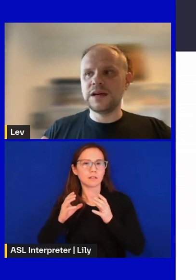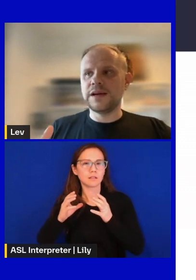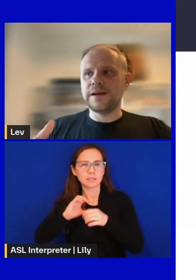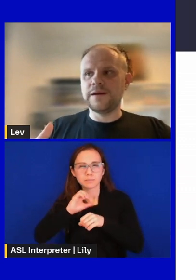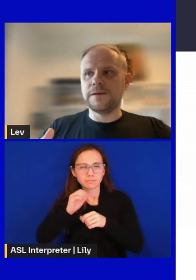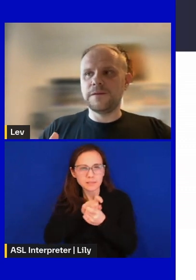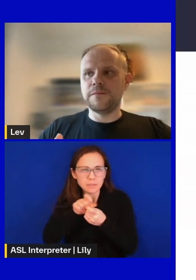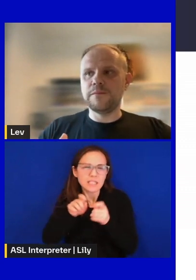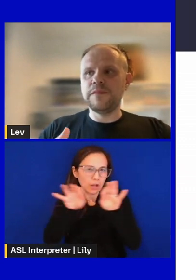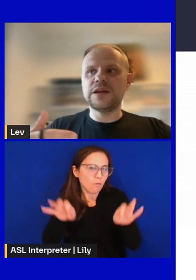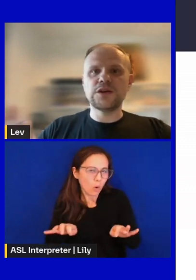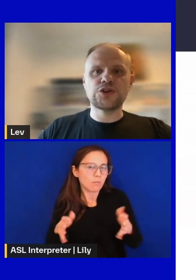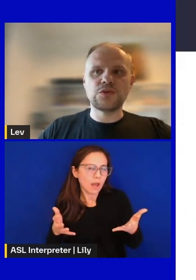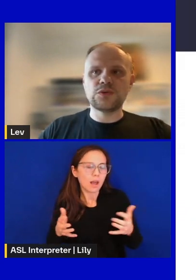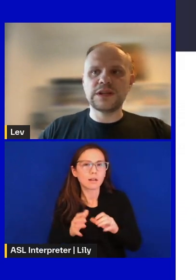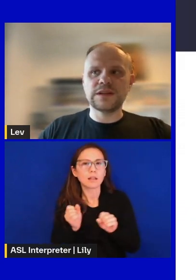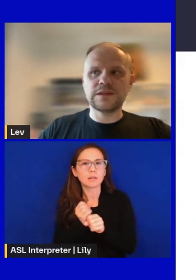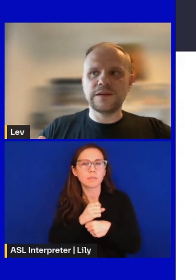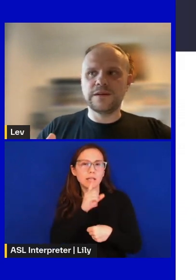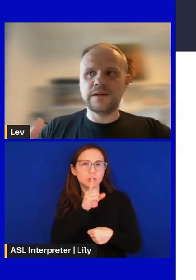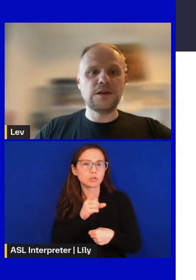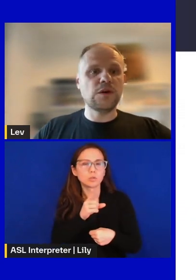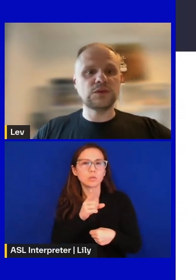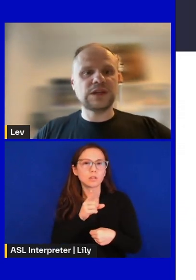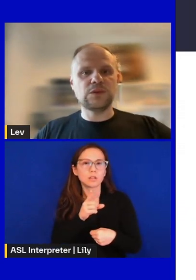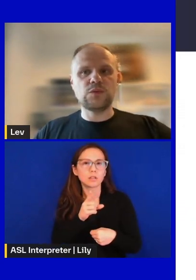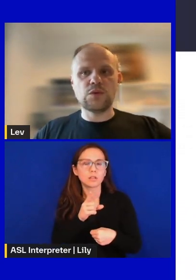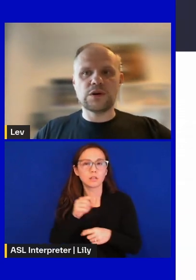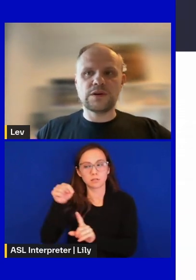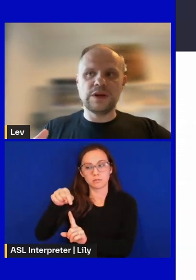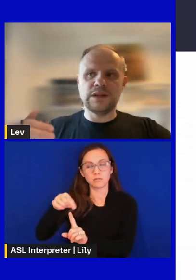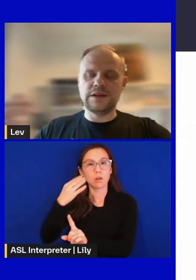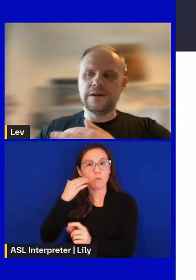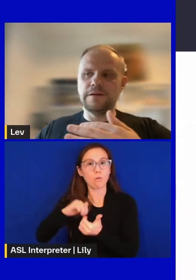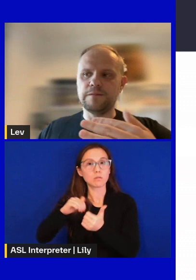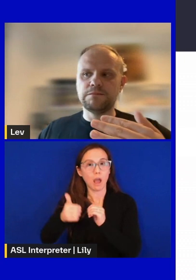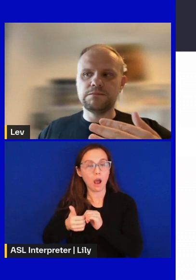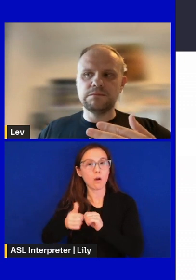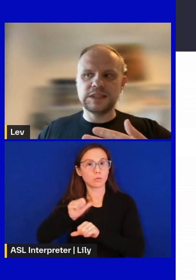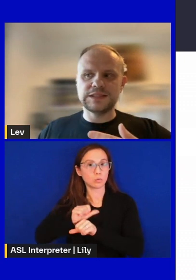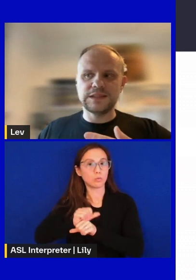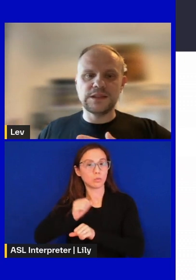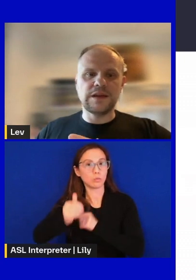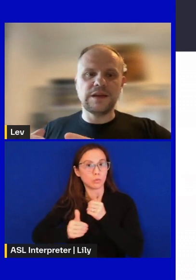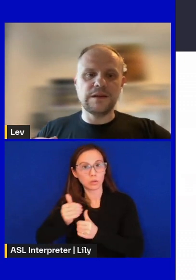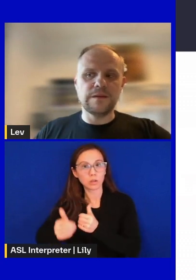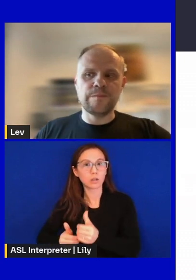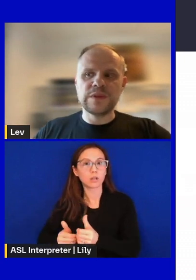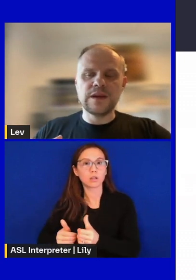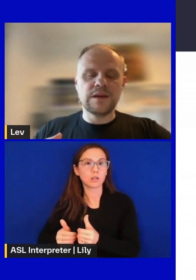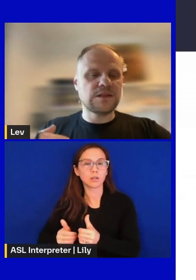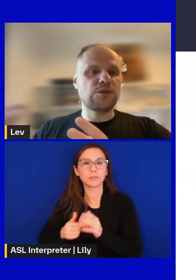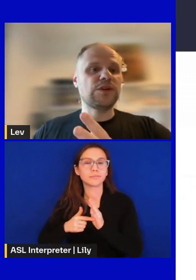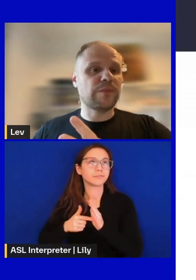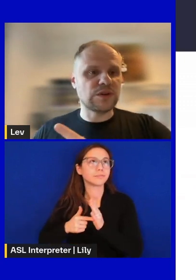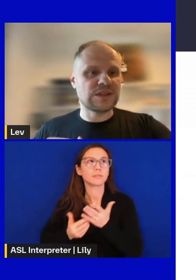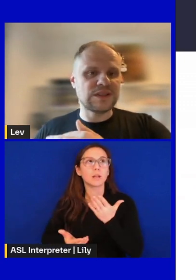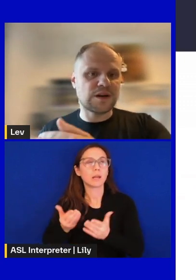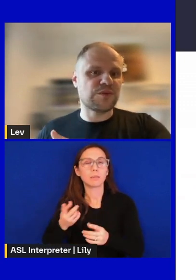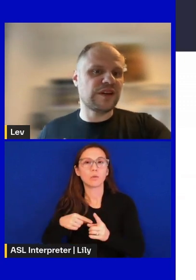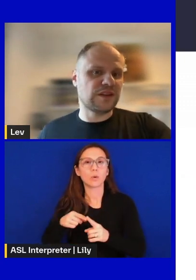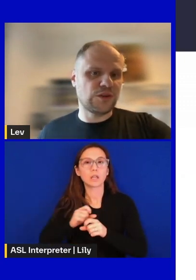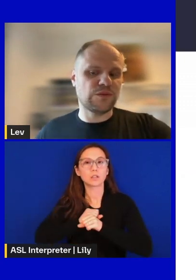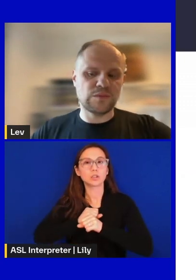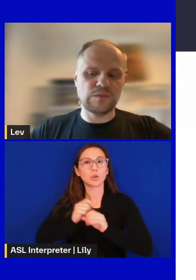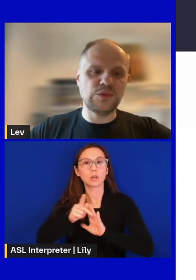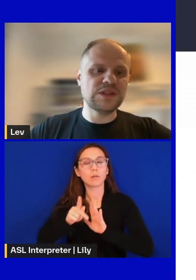of making sure that he knows how to work when, let's say, security policies